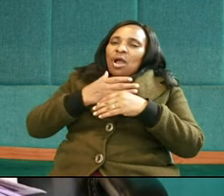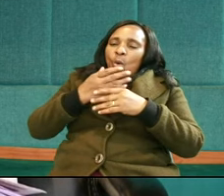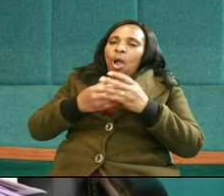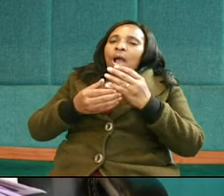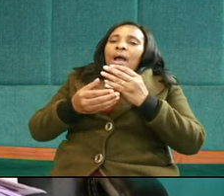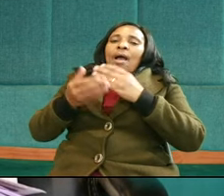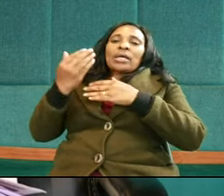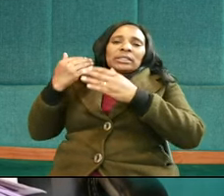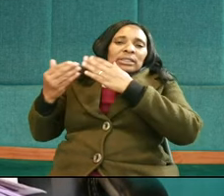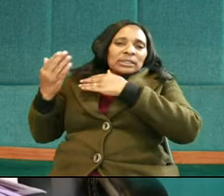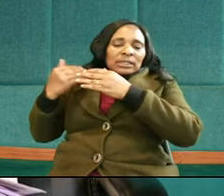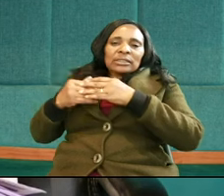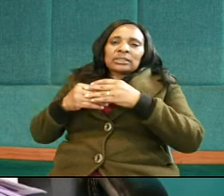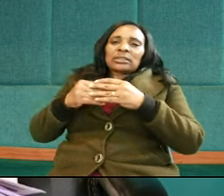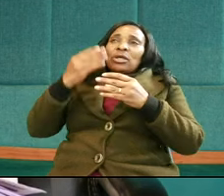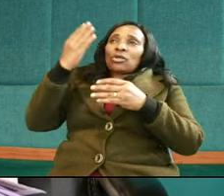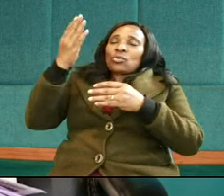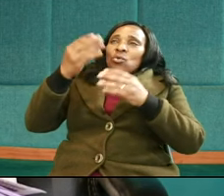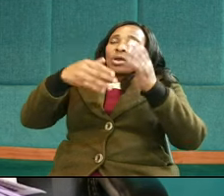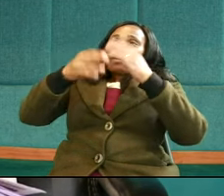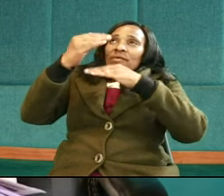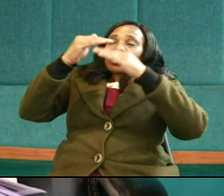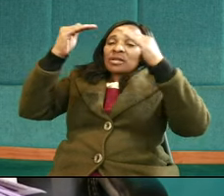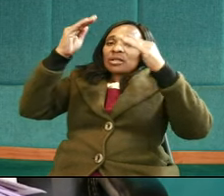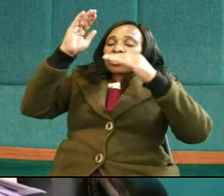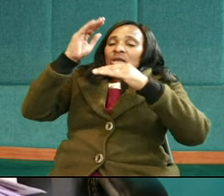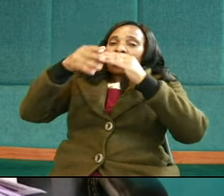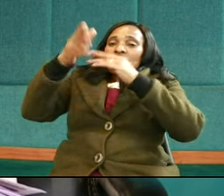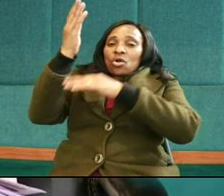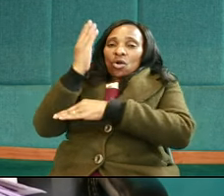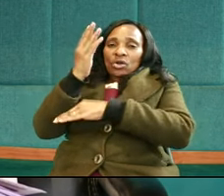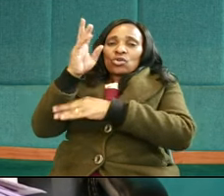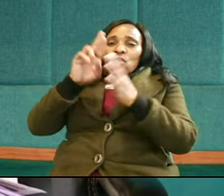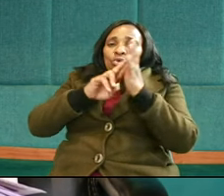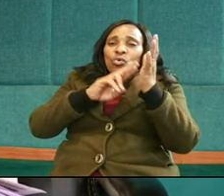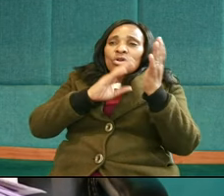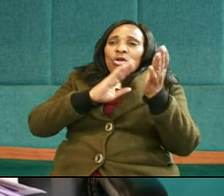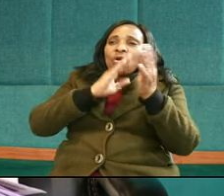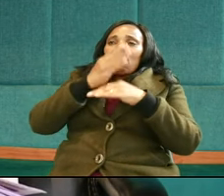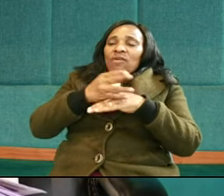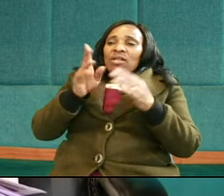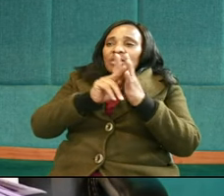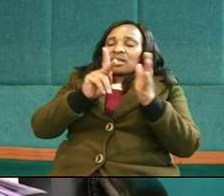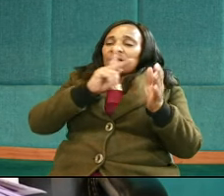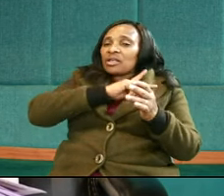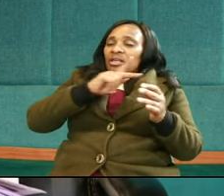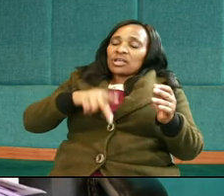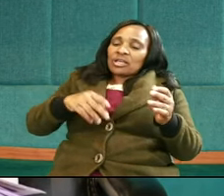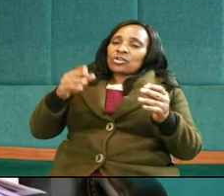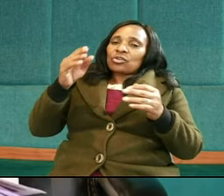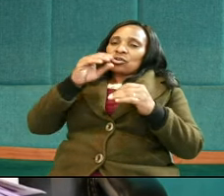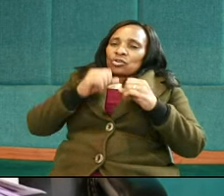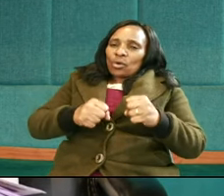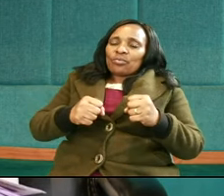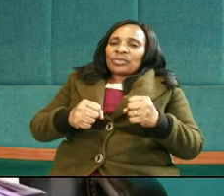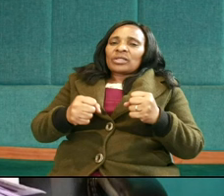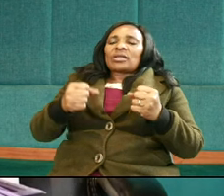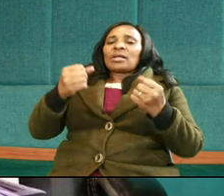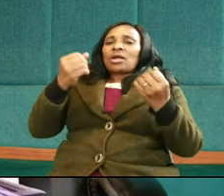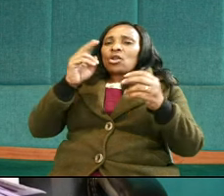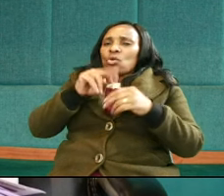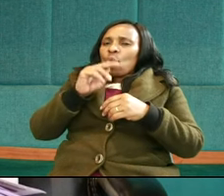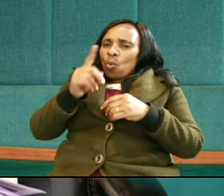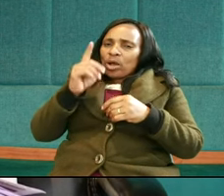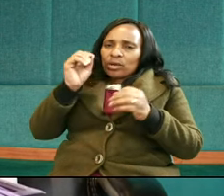ancestors, are you not the God who is in heaven? You rule over all the kingdoms of the nations. Power and might are in your hand, and no one